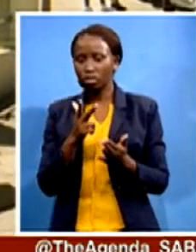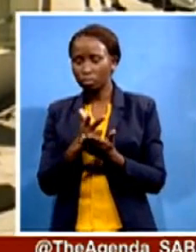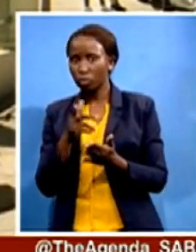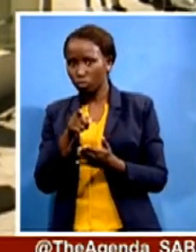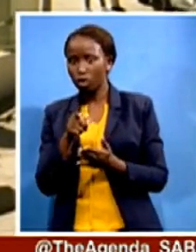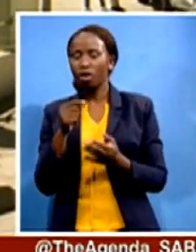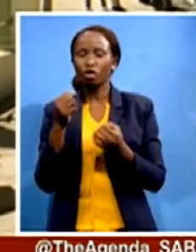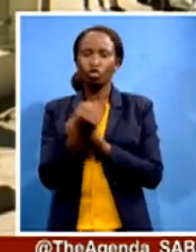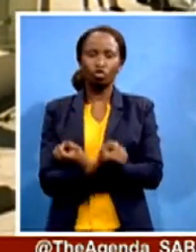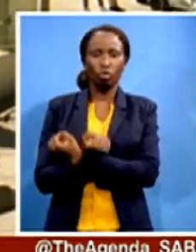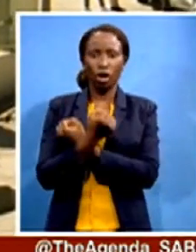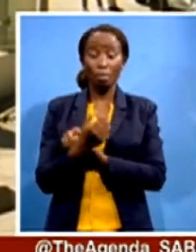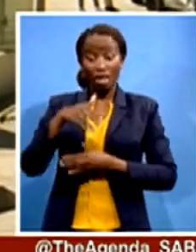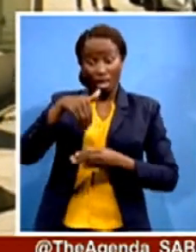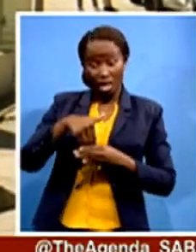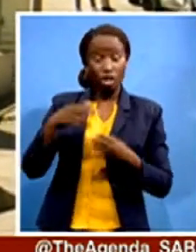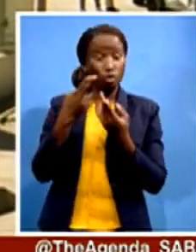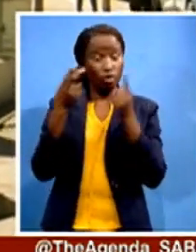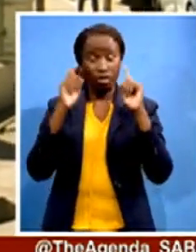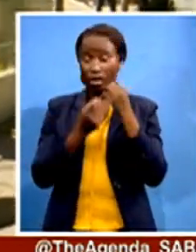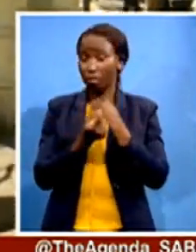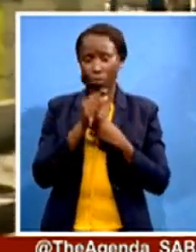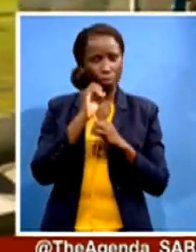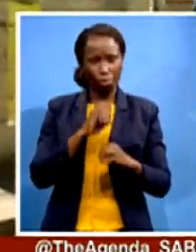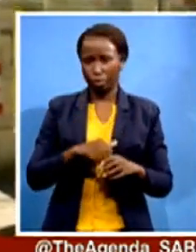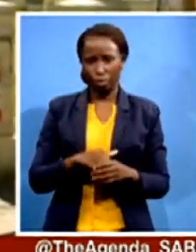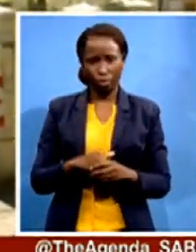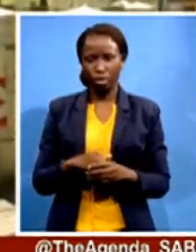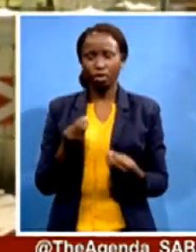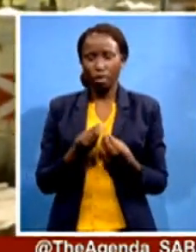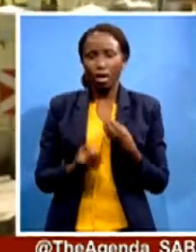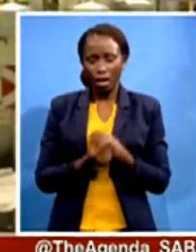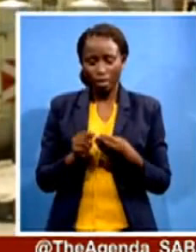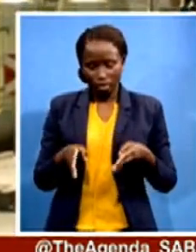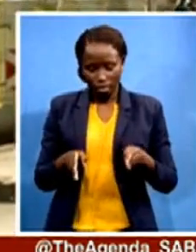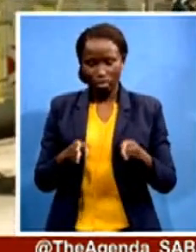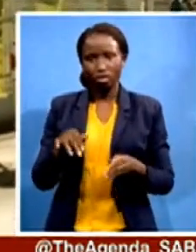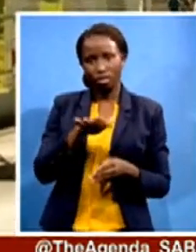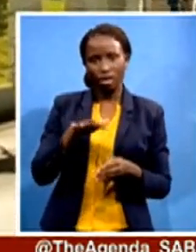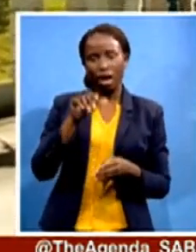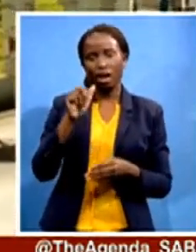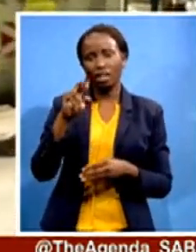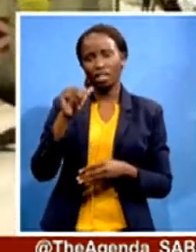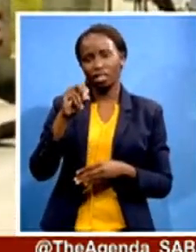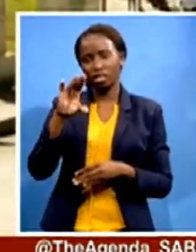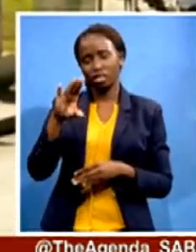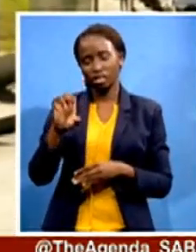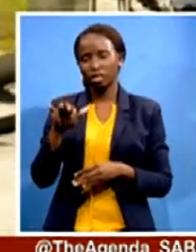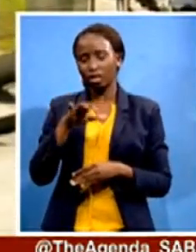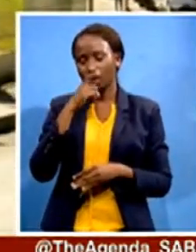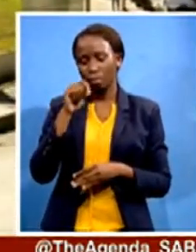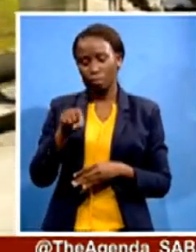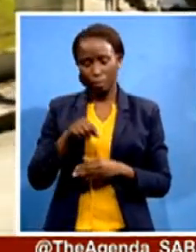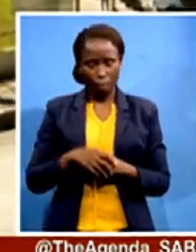happened around Alice. Talking about the financial aid, the finance department of